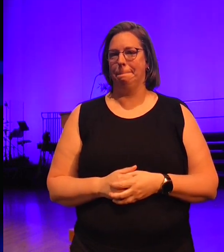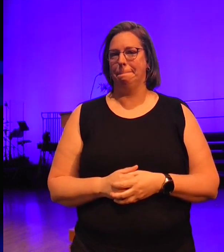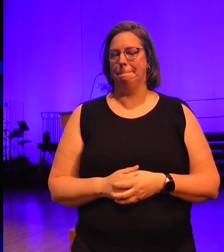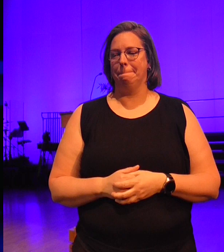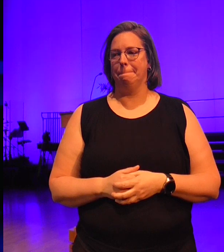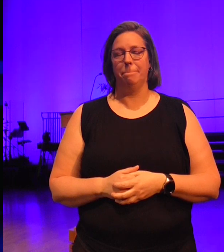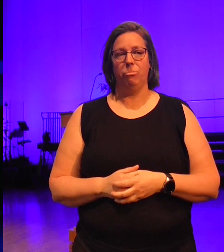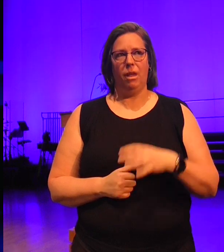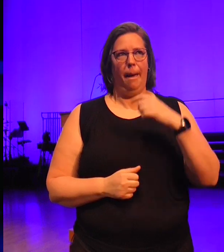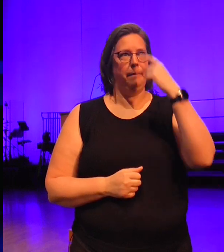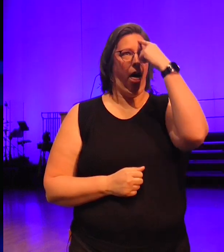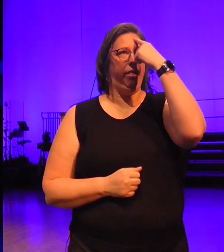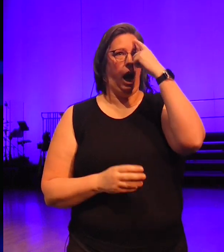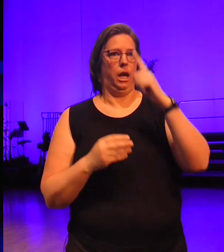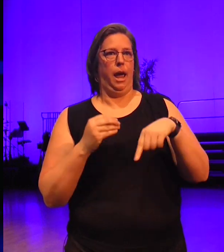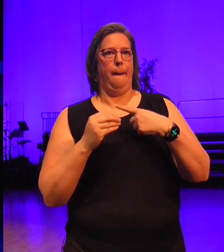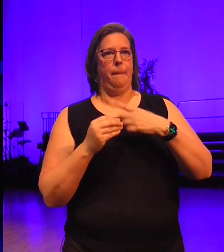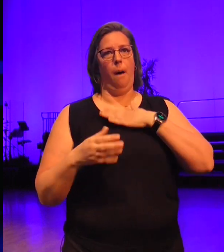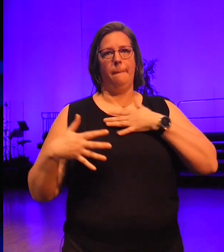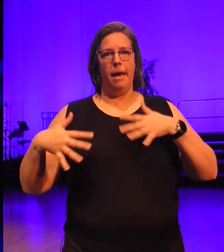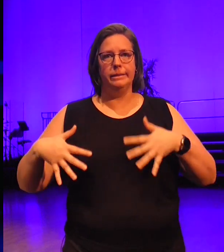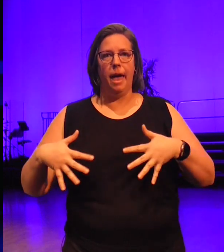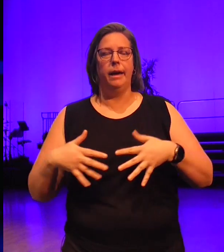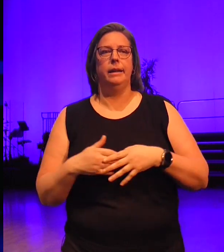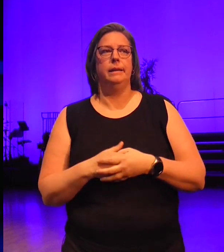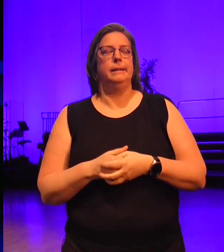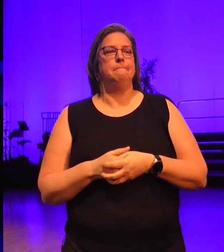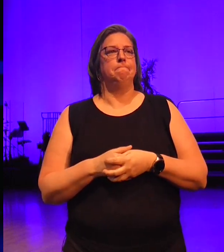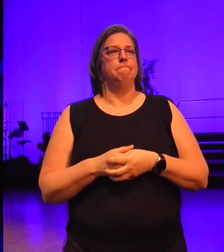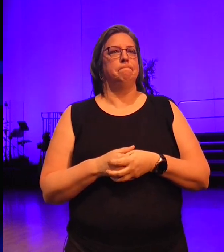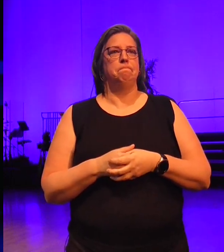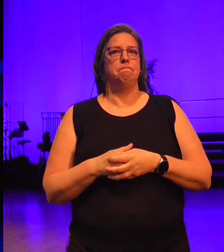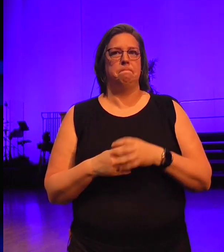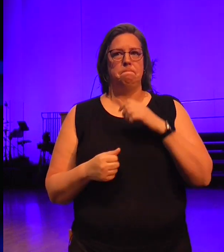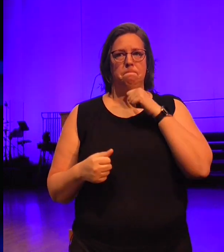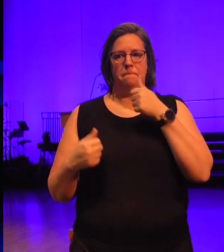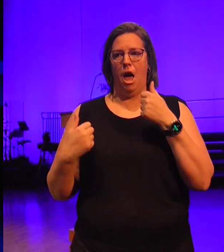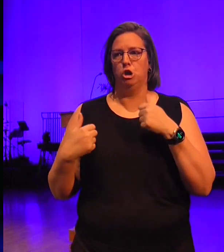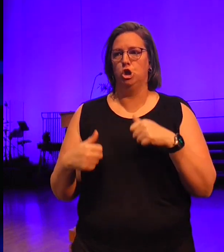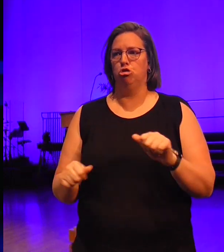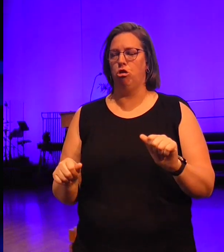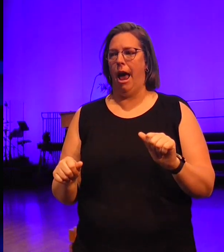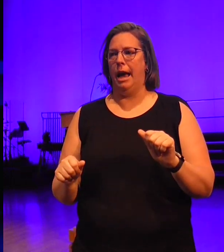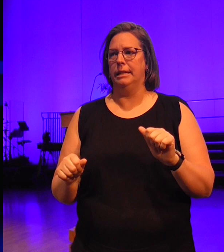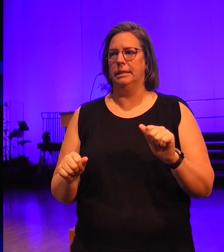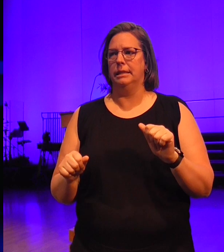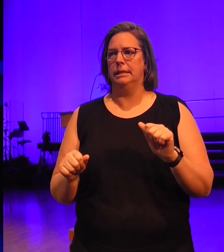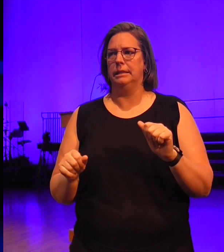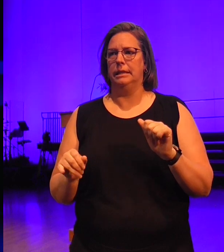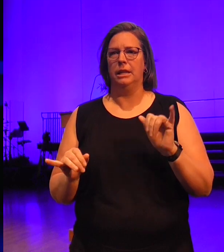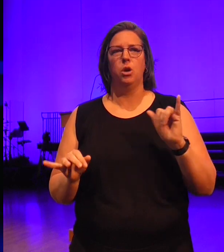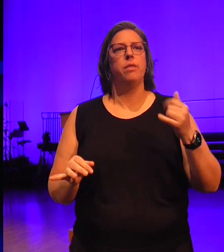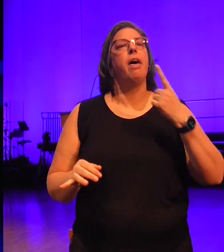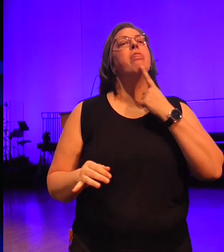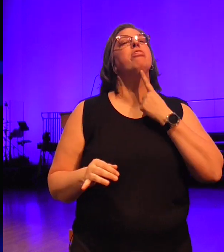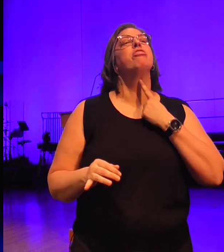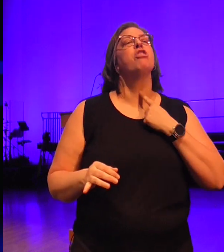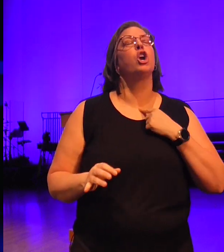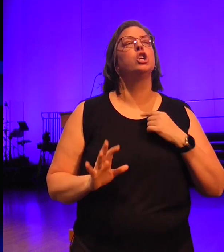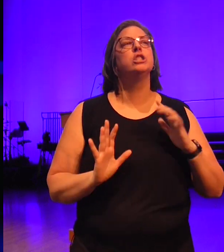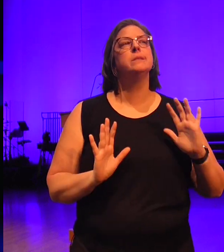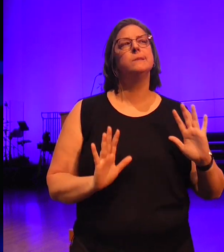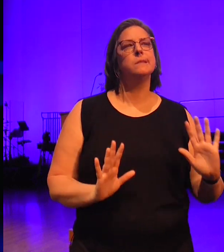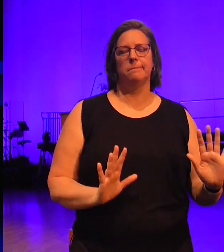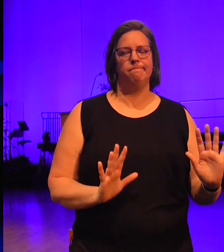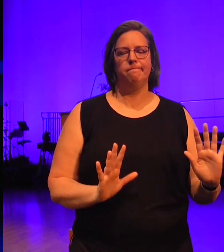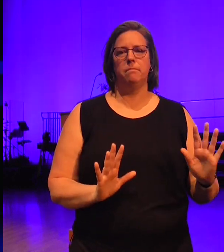I'm not thinking about my anxiety. I'm not trying to quelch that thirst in me that can't be quelched. I'm